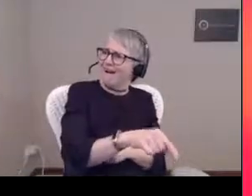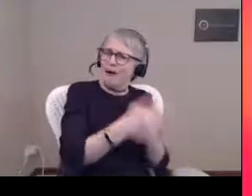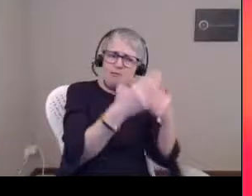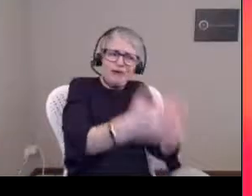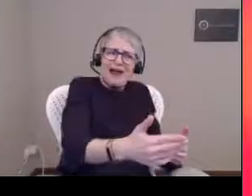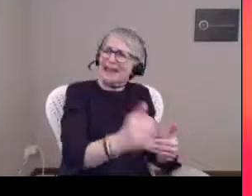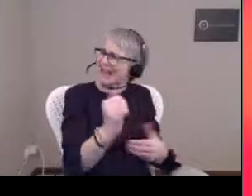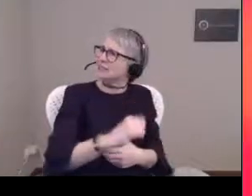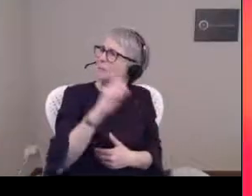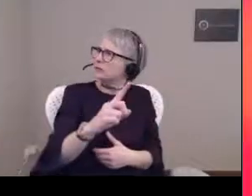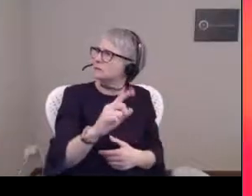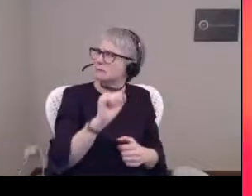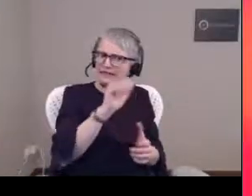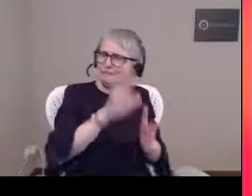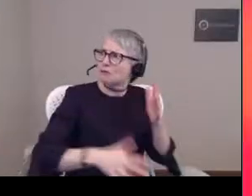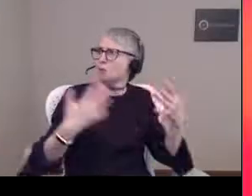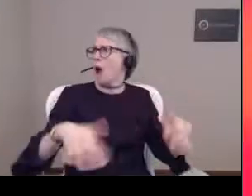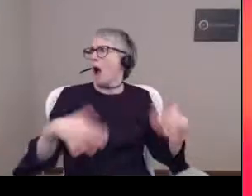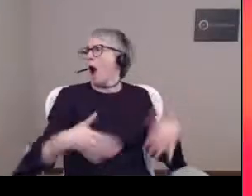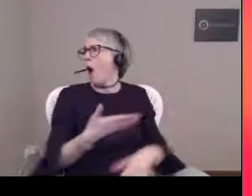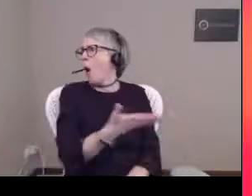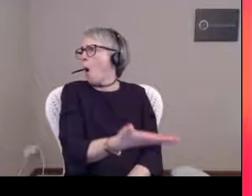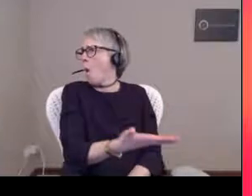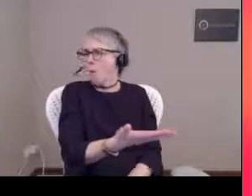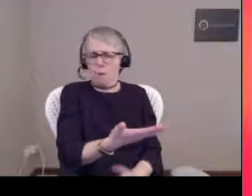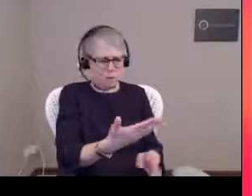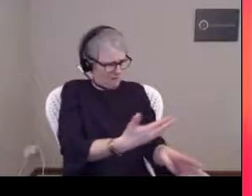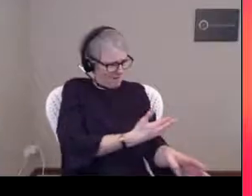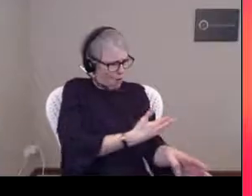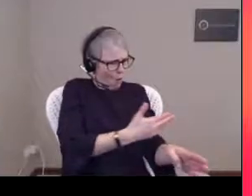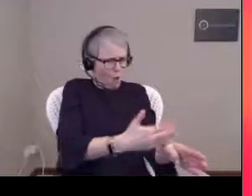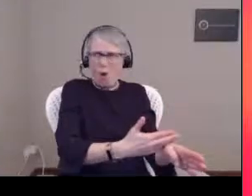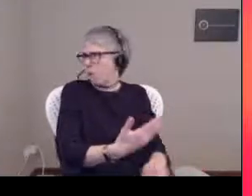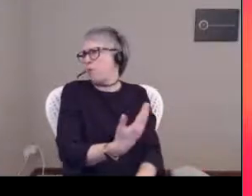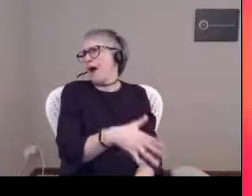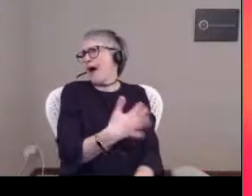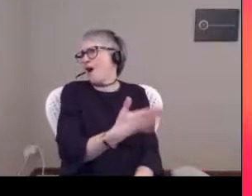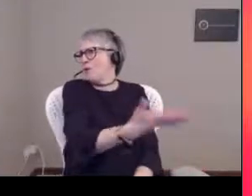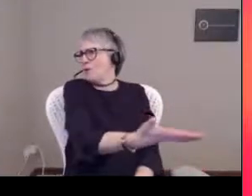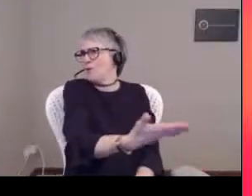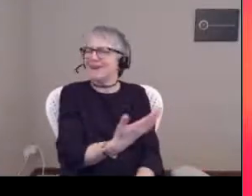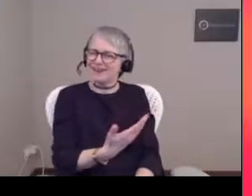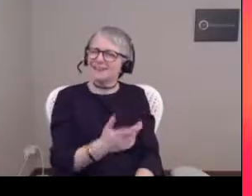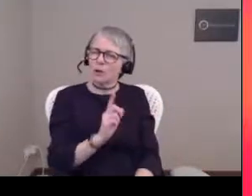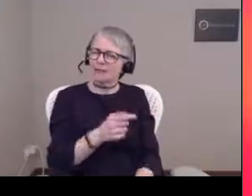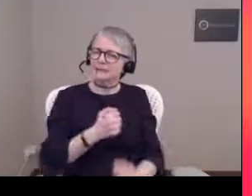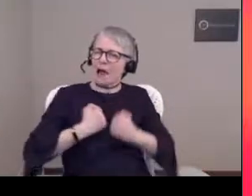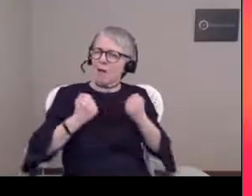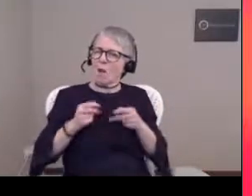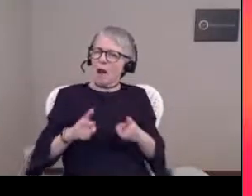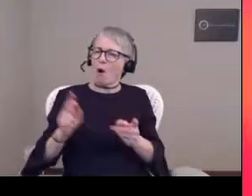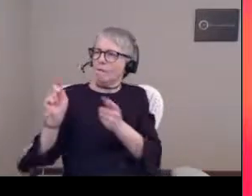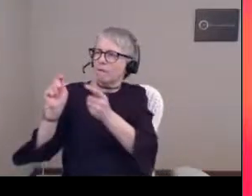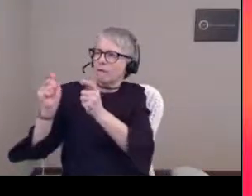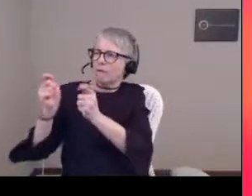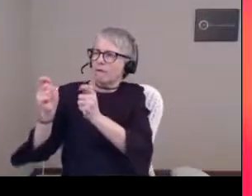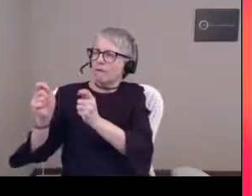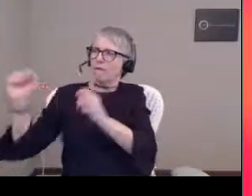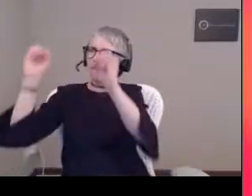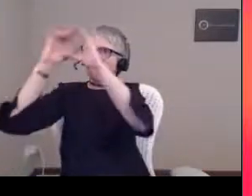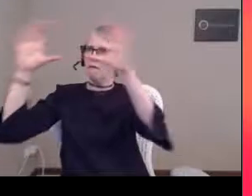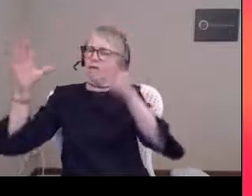previously, and what they could bring to this opportunity. So that's where we work as an in-house function as well. And just